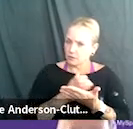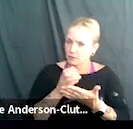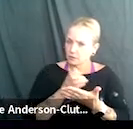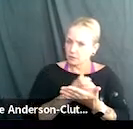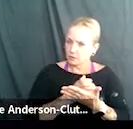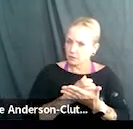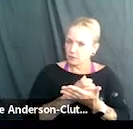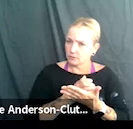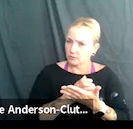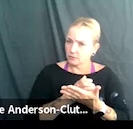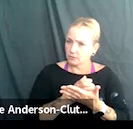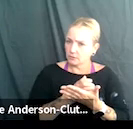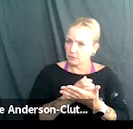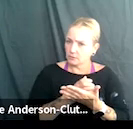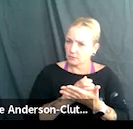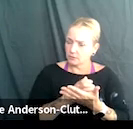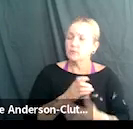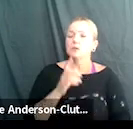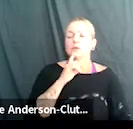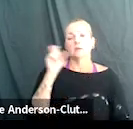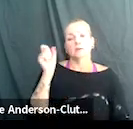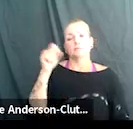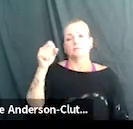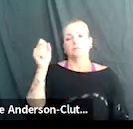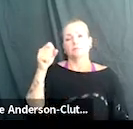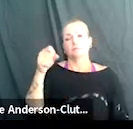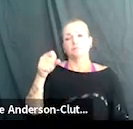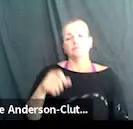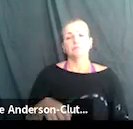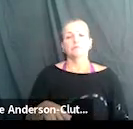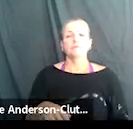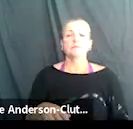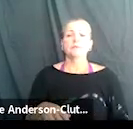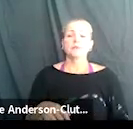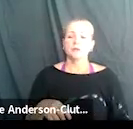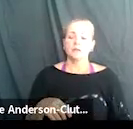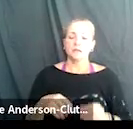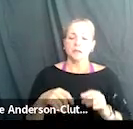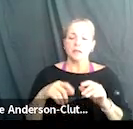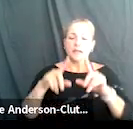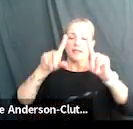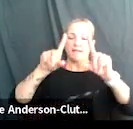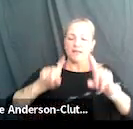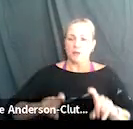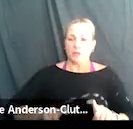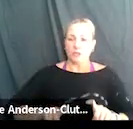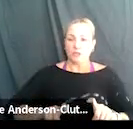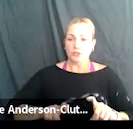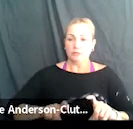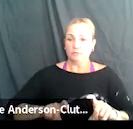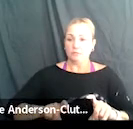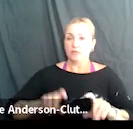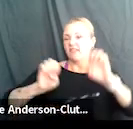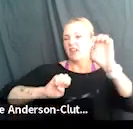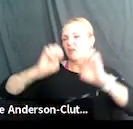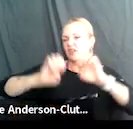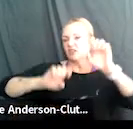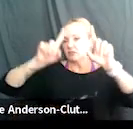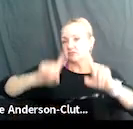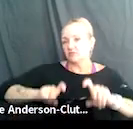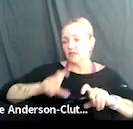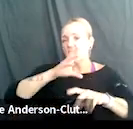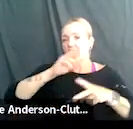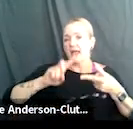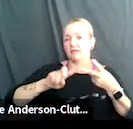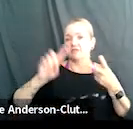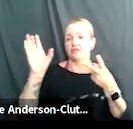Oh, sorry. Yeah, So I send the certificates and the link for the evaluation together. It's not a prerequisite to get your certificate, but you have